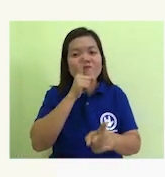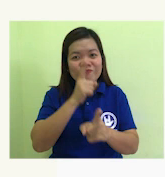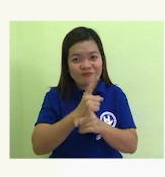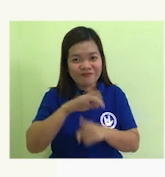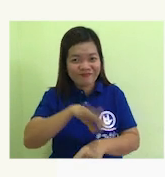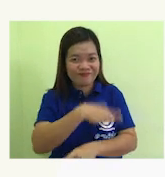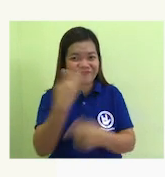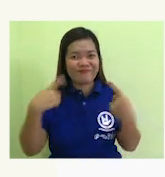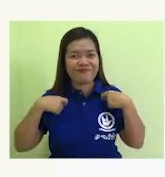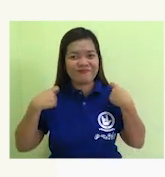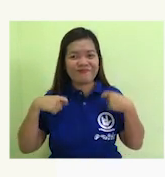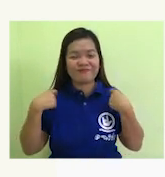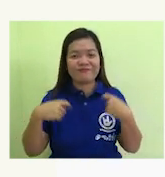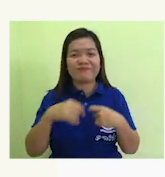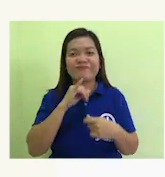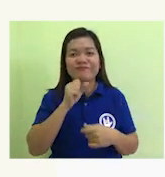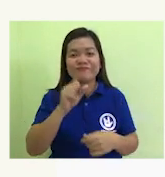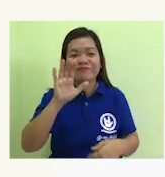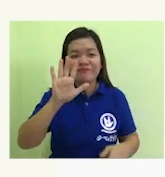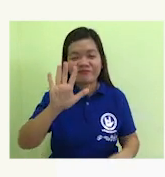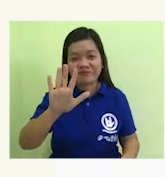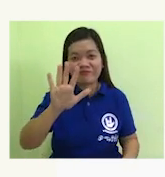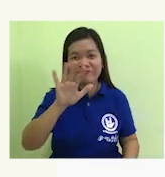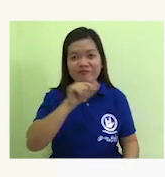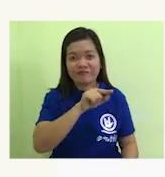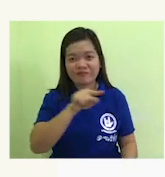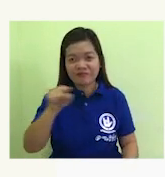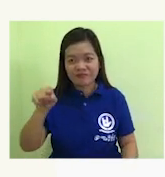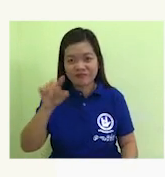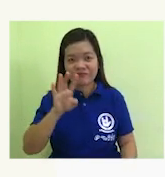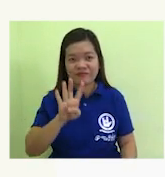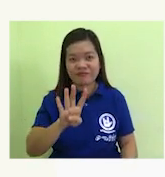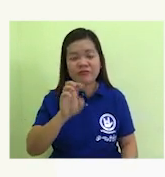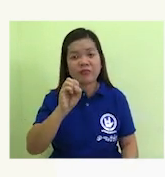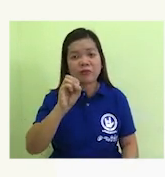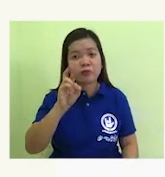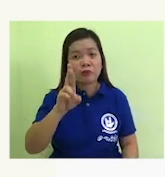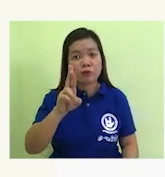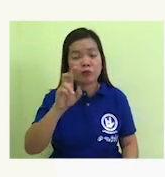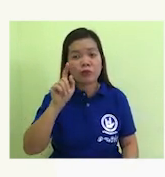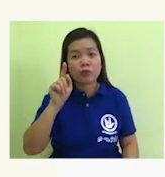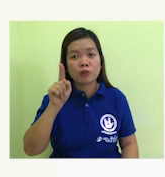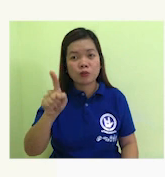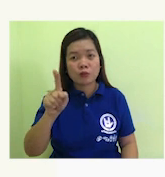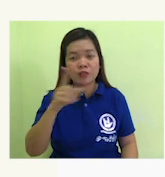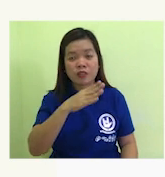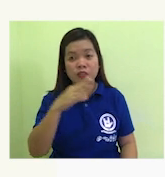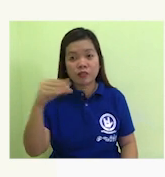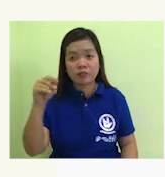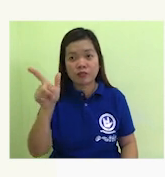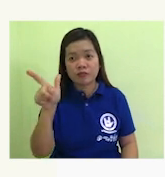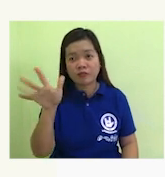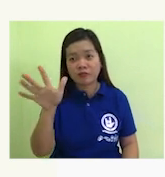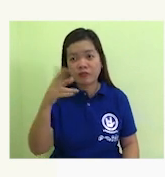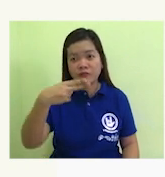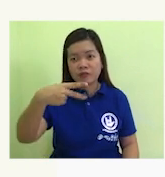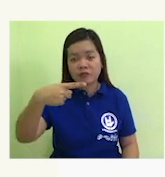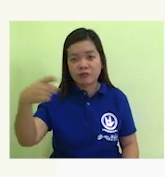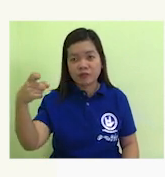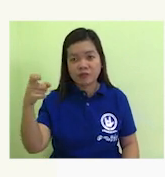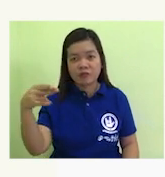Correct, Fernandino teens. It is 5 over 4 or 1 and 25